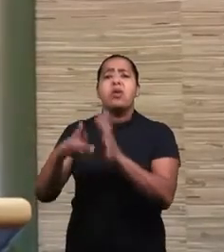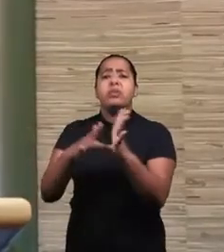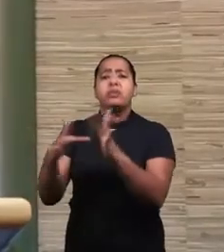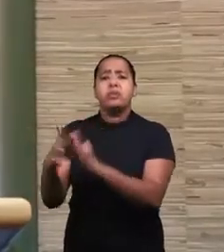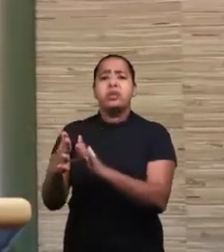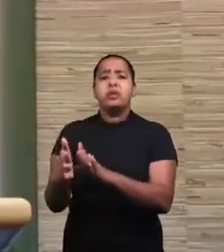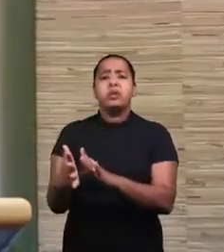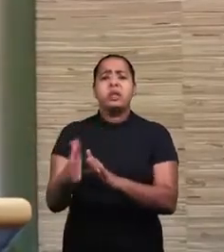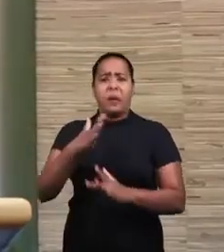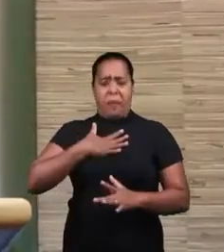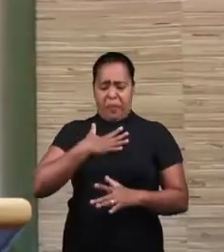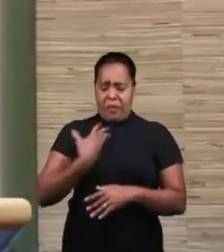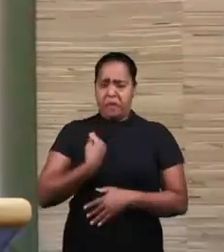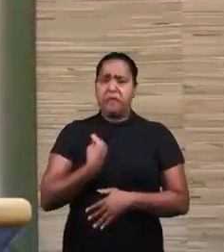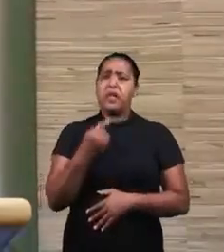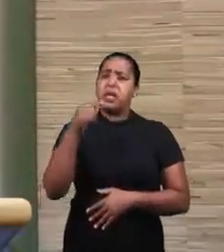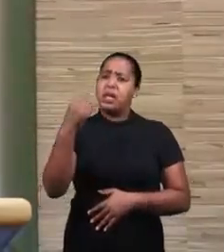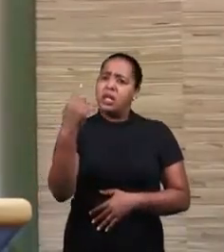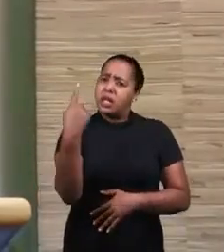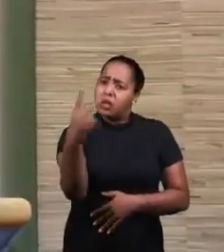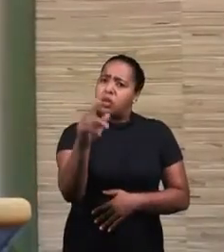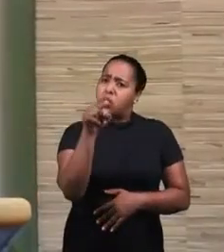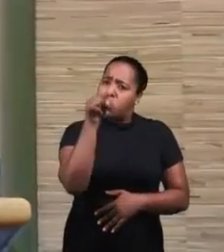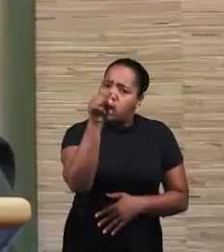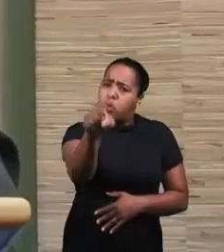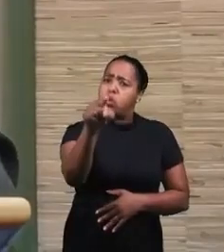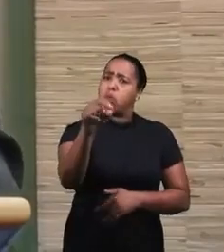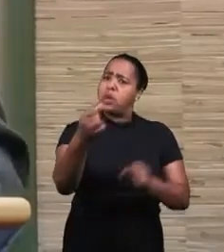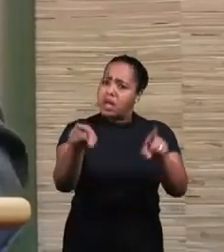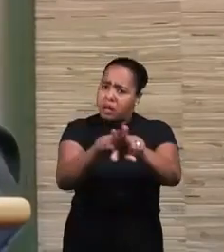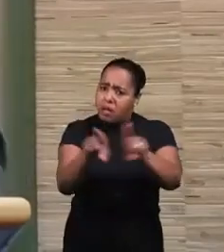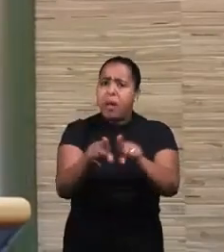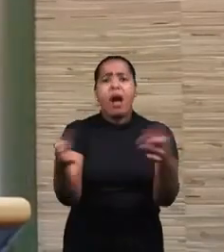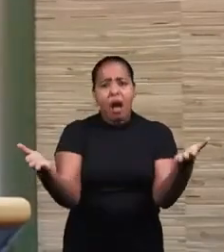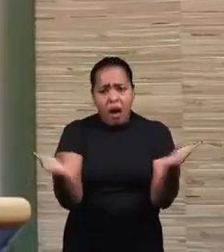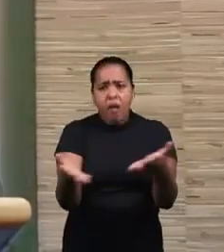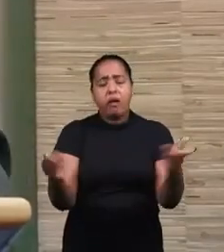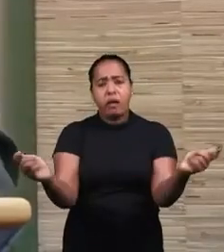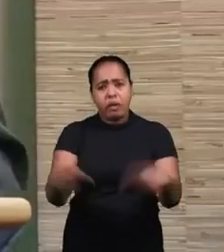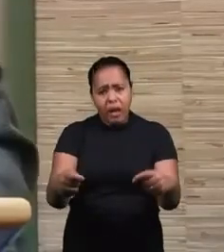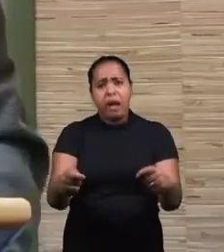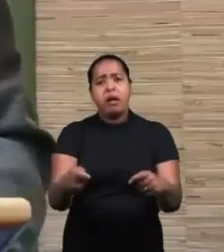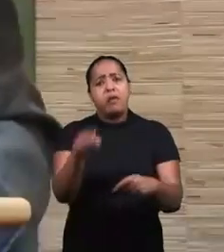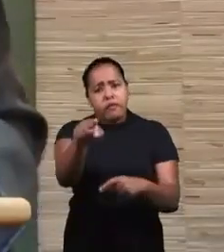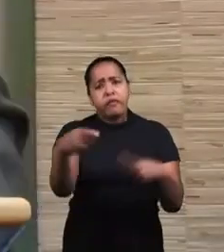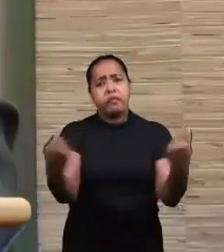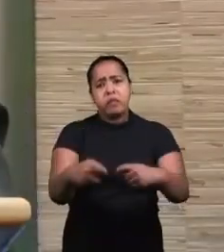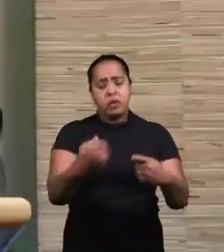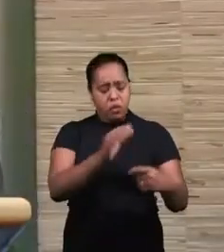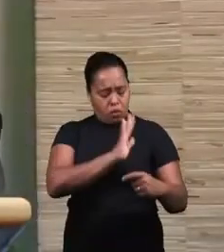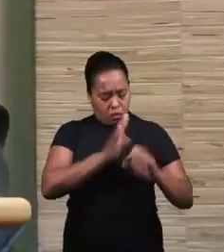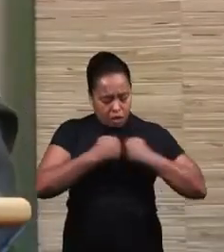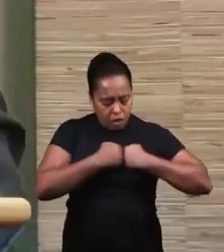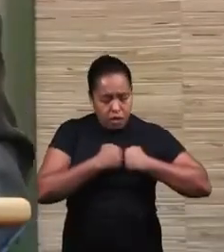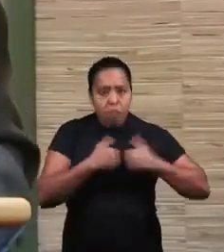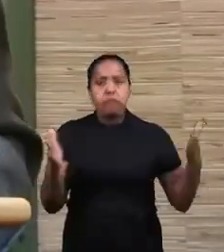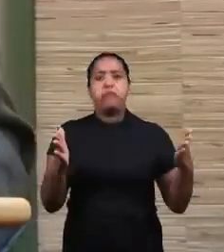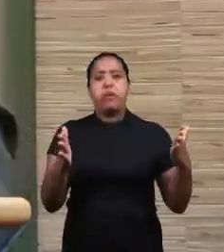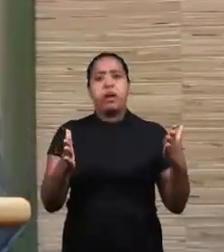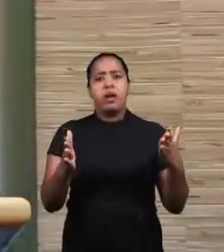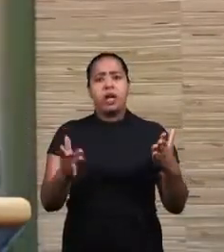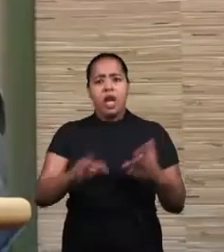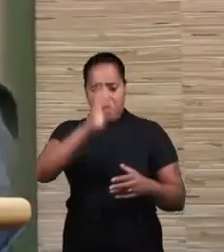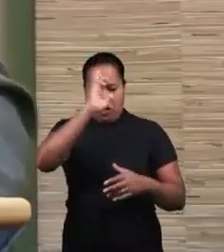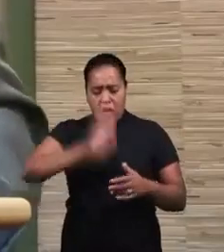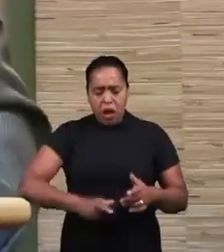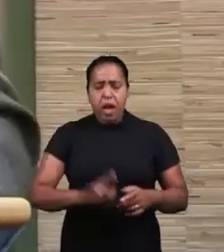Jesus in the life of man, in my life, in your life, which can happen in your life if you open your heart. Don't